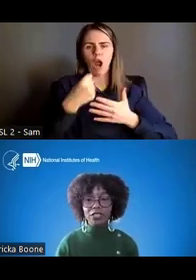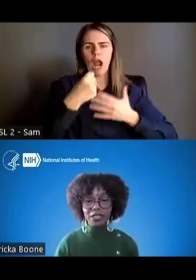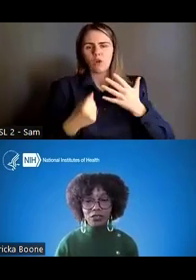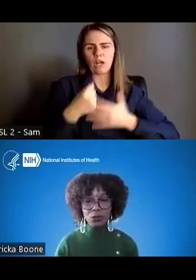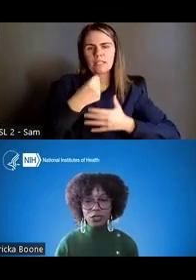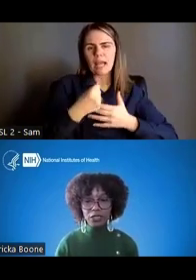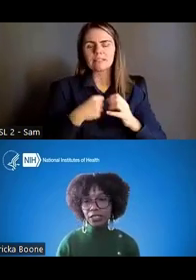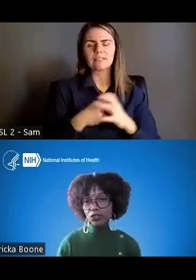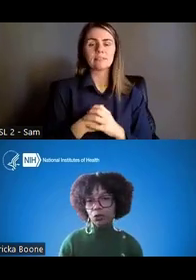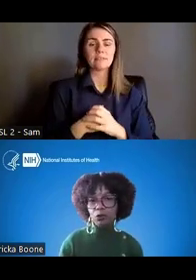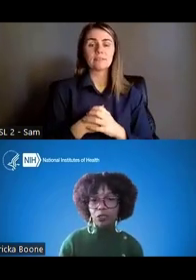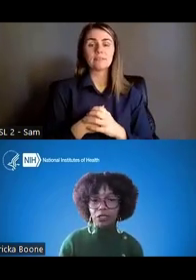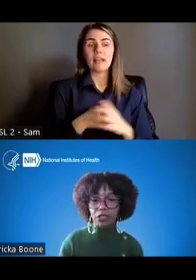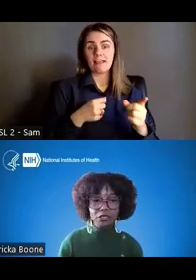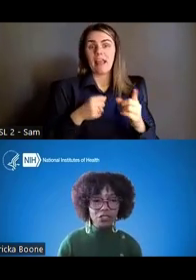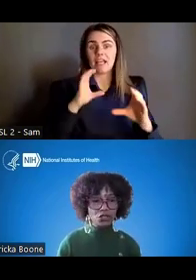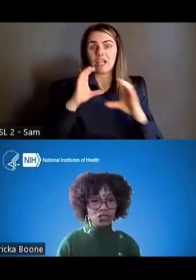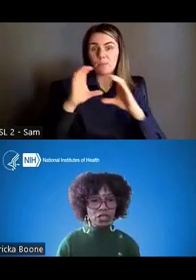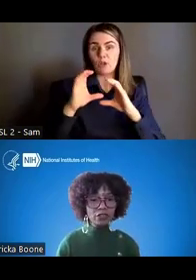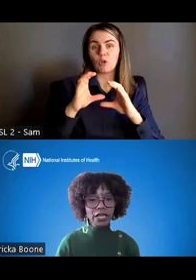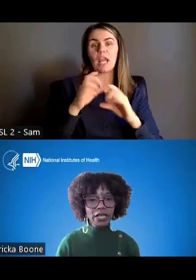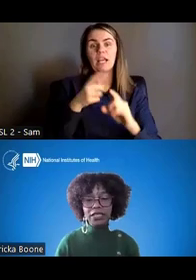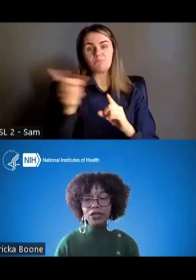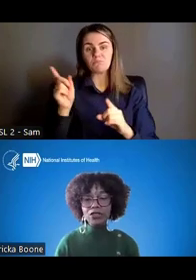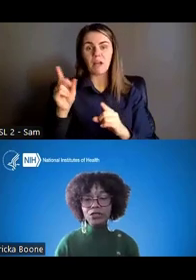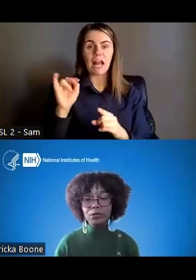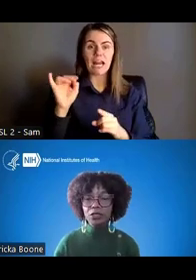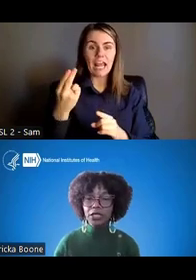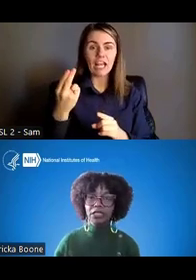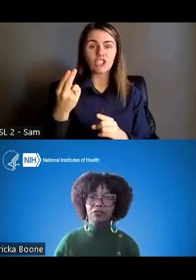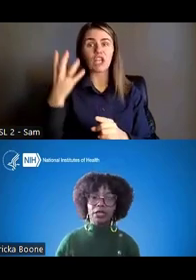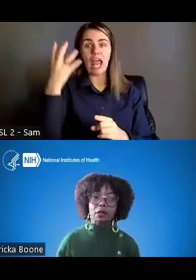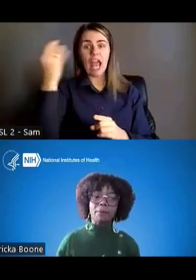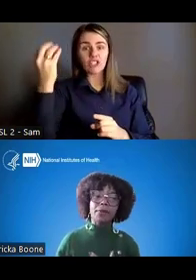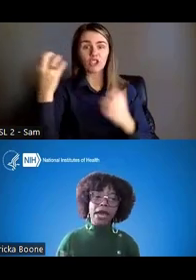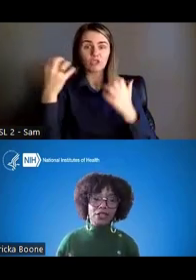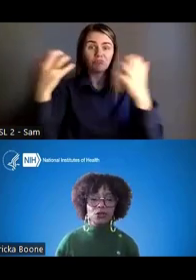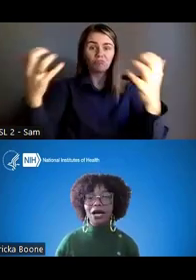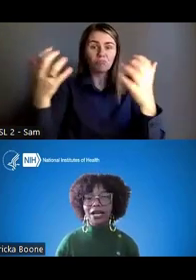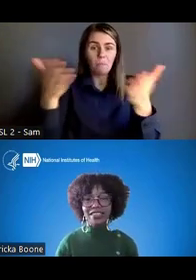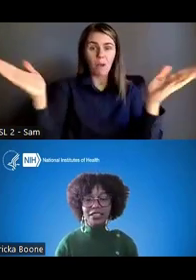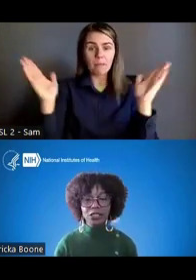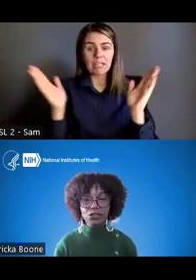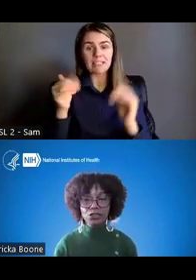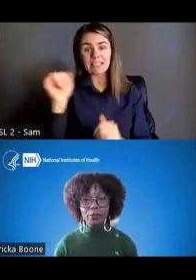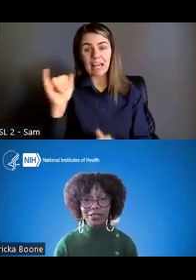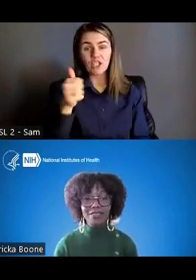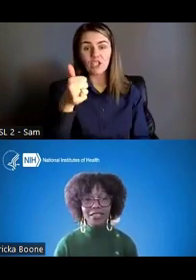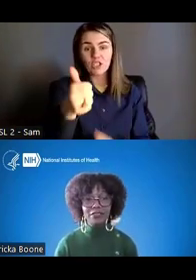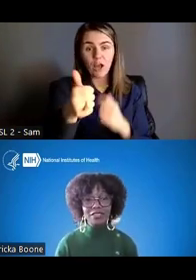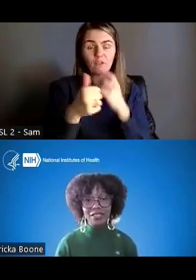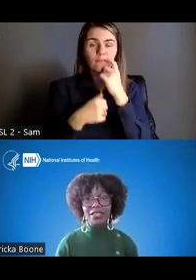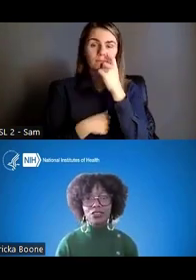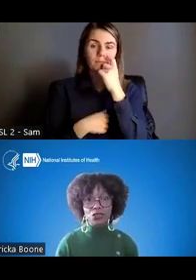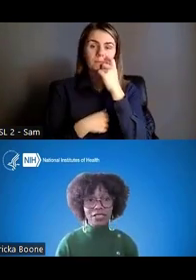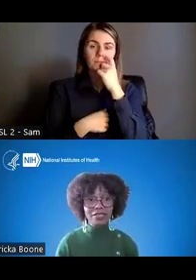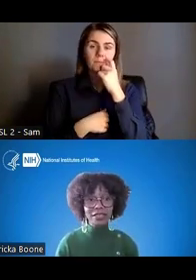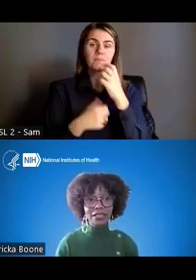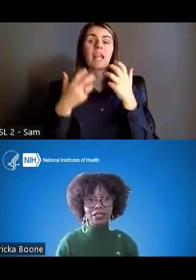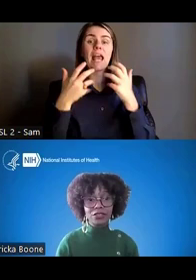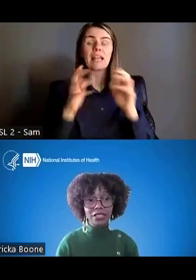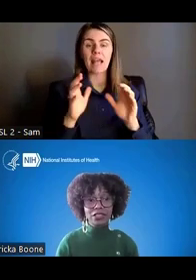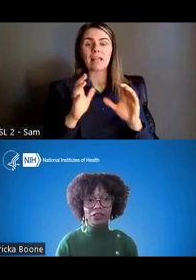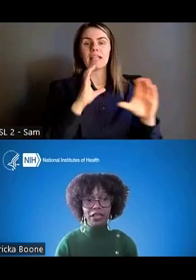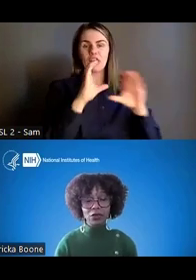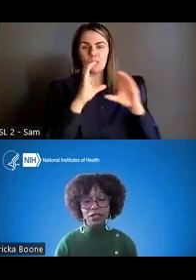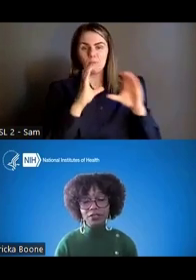to investigators within the extramural community, such as yourself. And they also communicate information back to IC leadership about the state of the science and trends